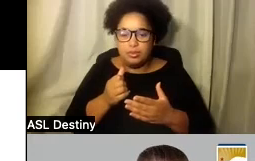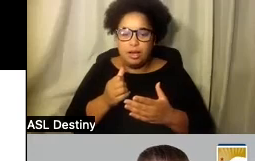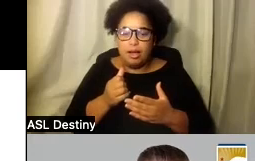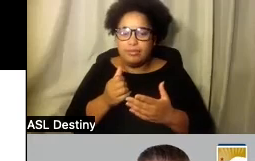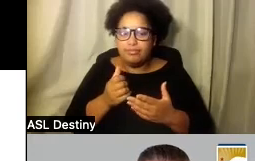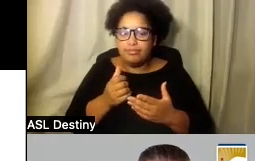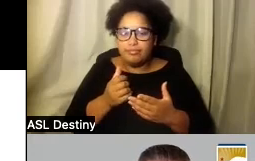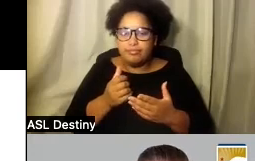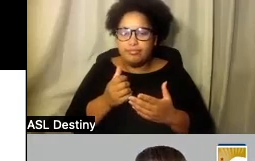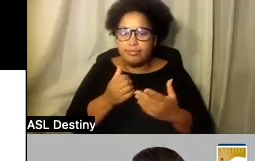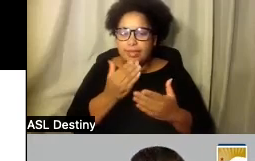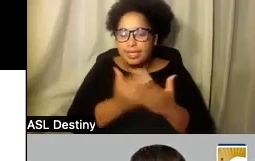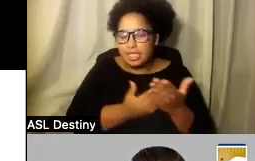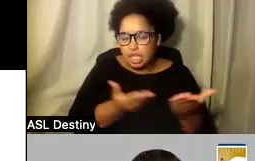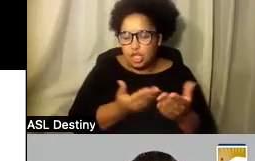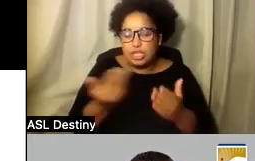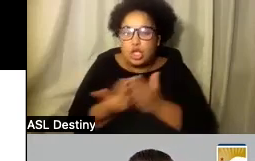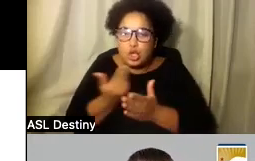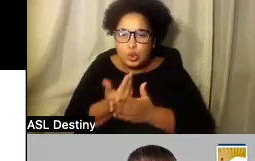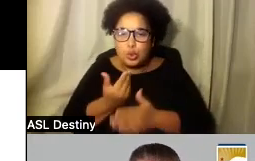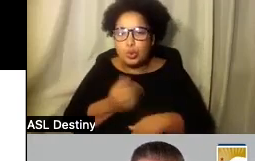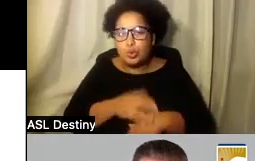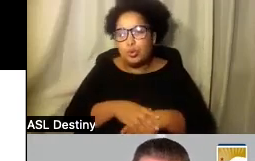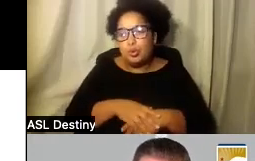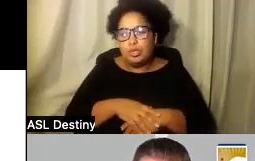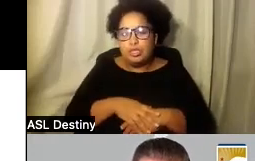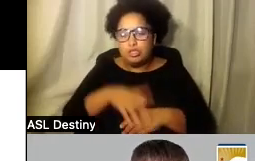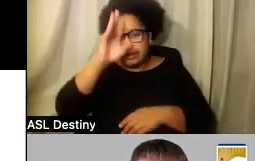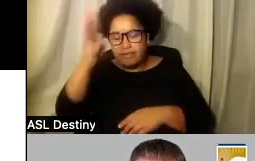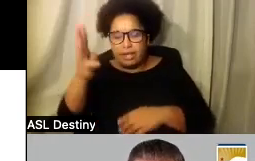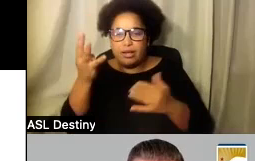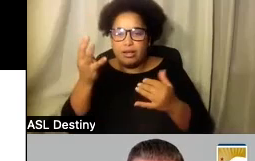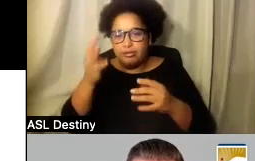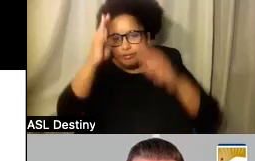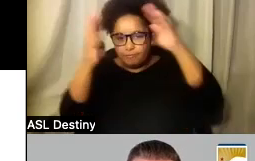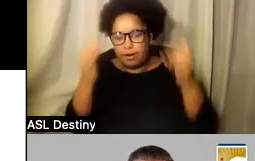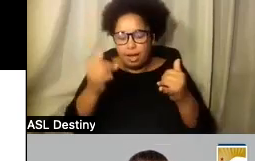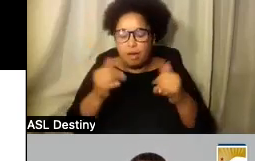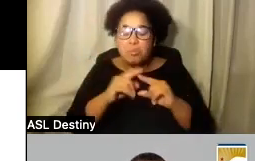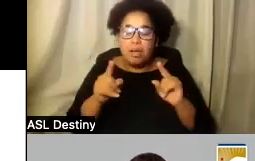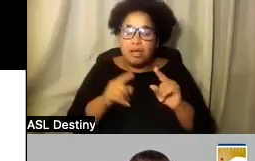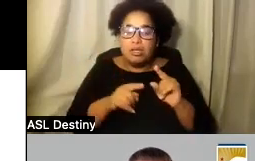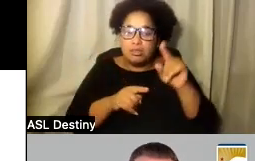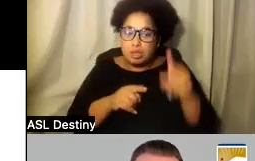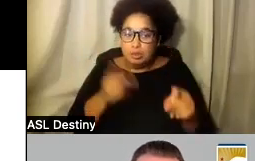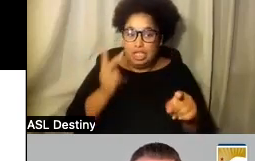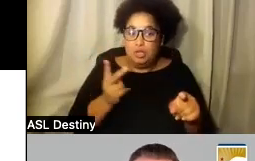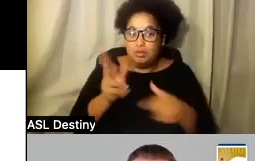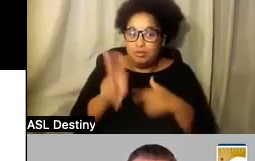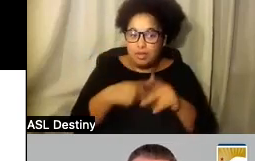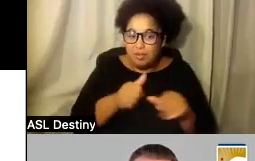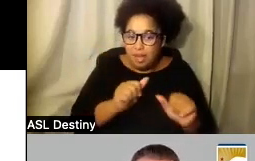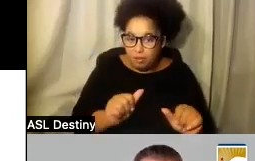that may not be listed here as of now. But for what you see, everything here is some sort of effort that is